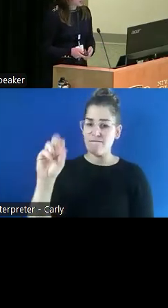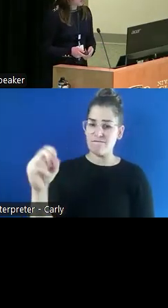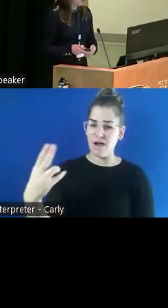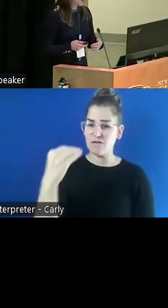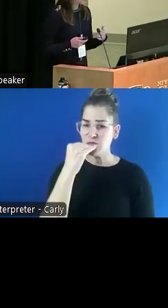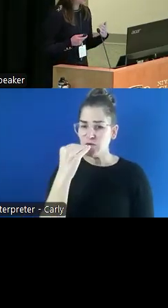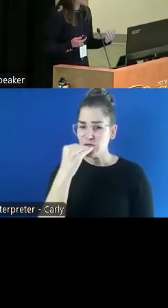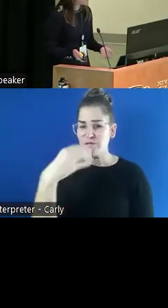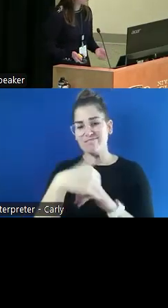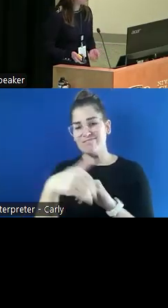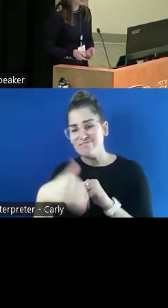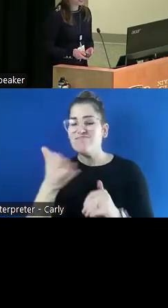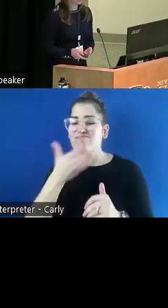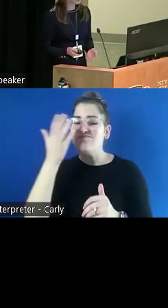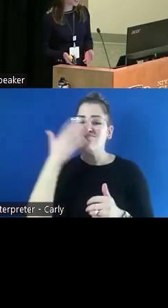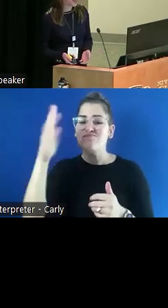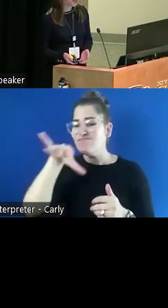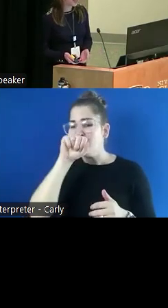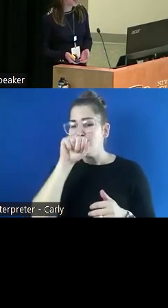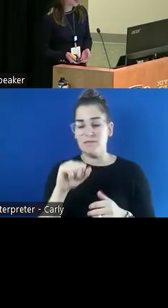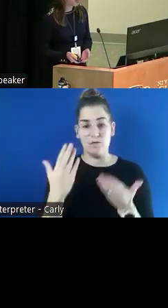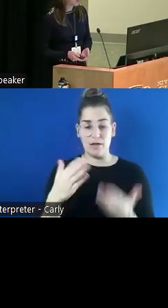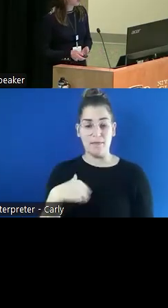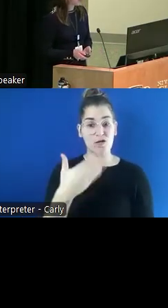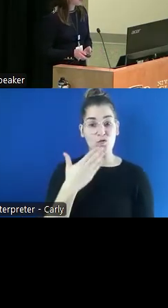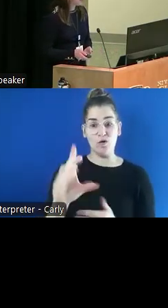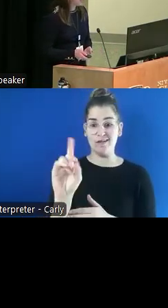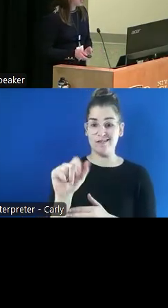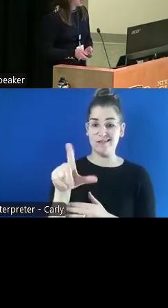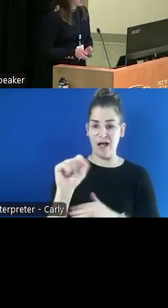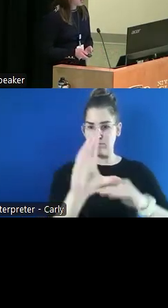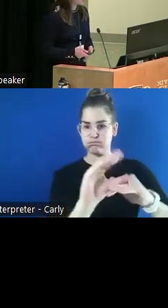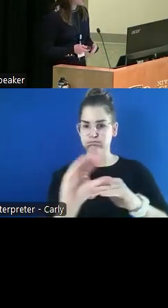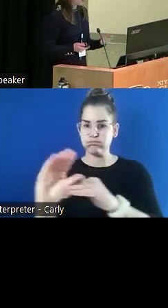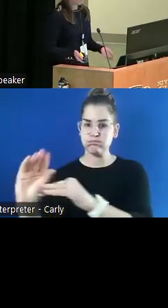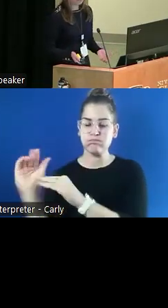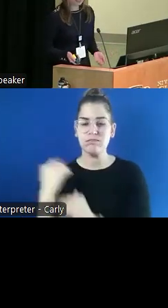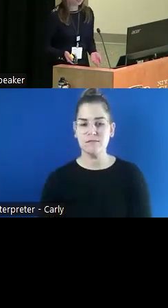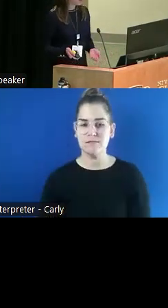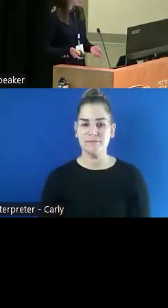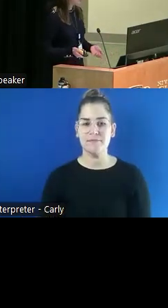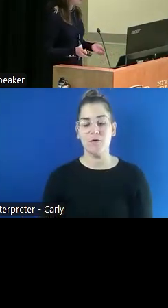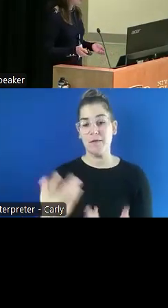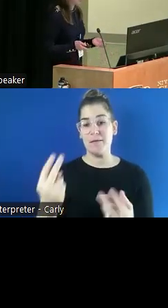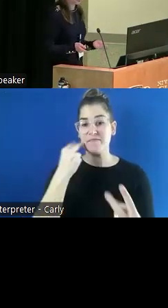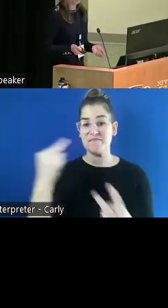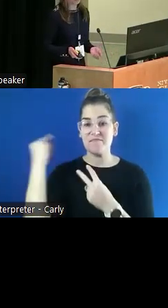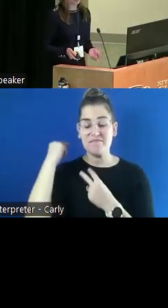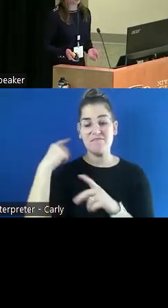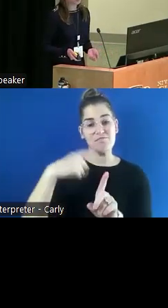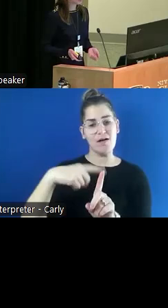and perhaps they look forward to finding good deals at the grocery store. They recall memories of past